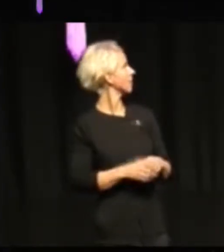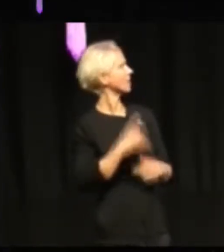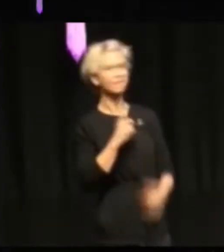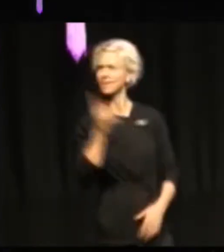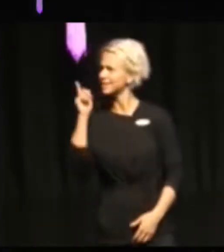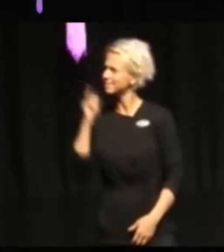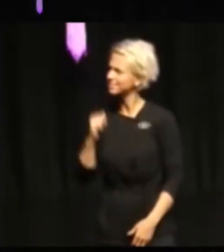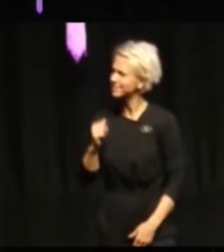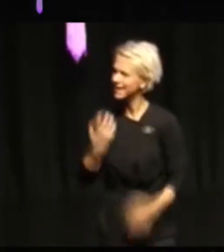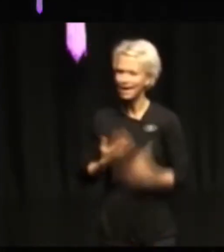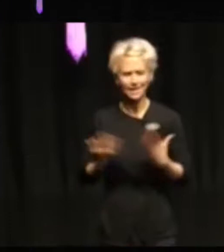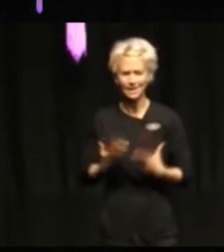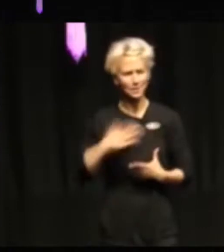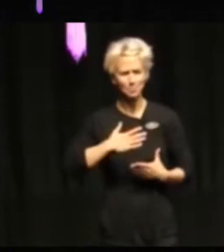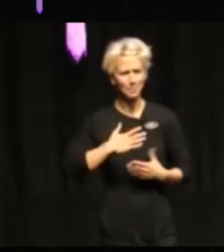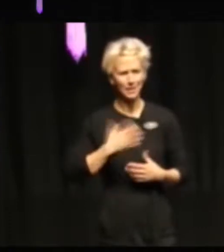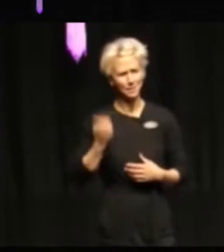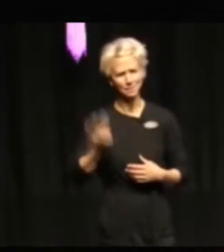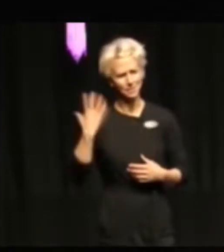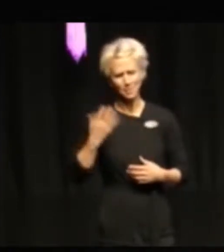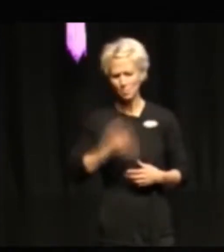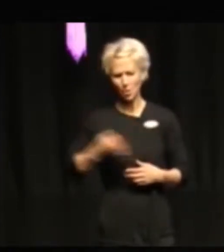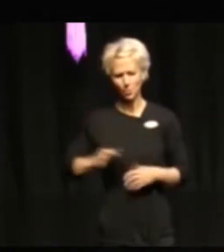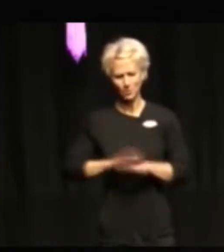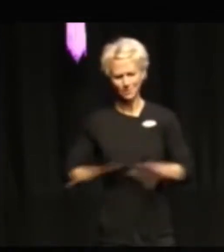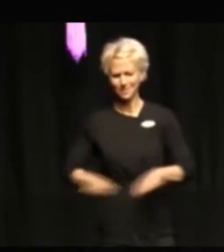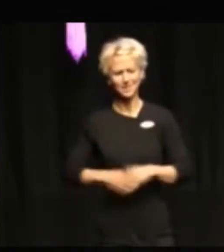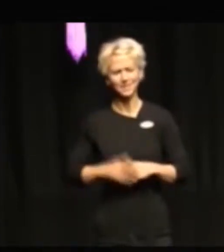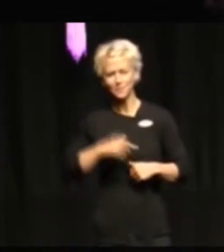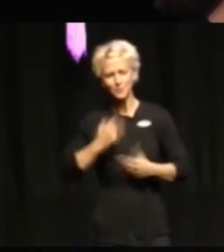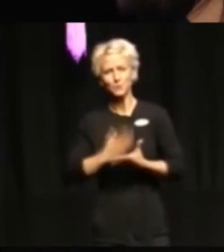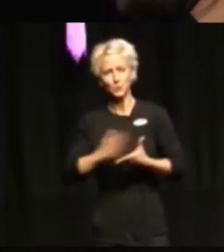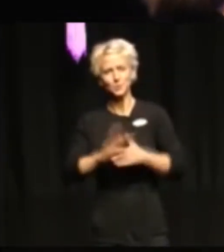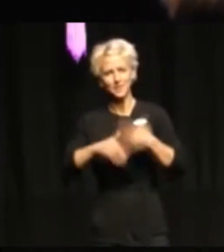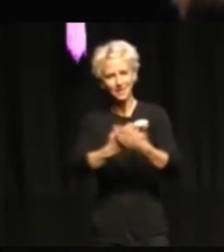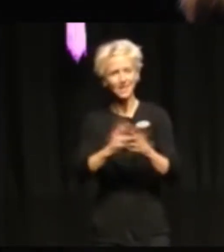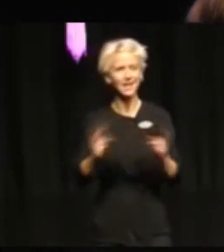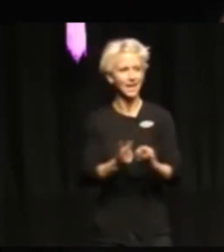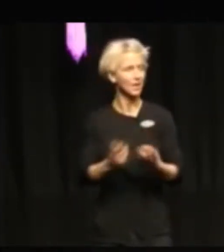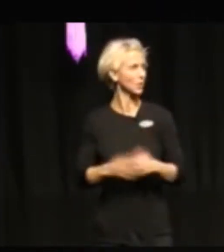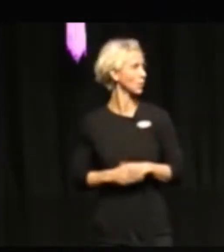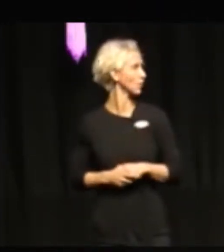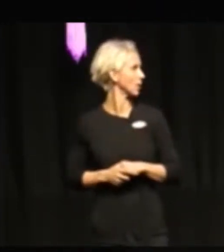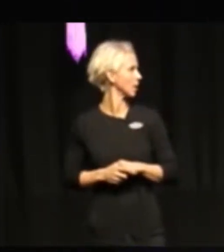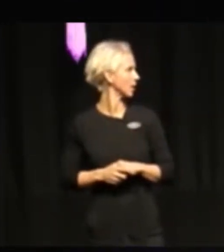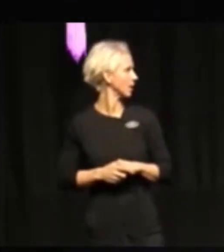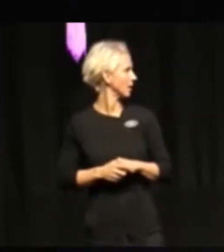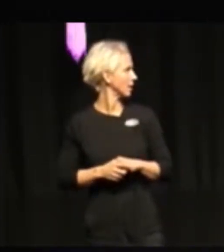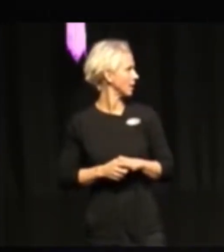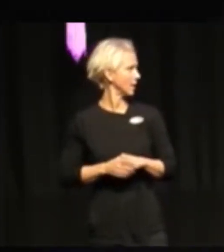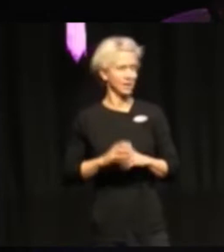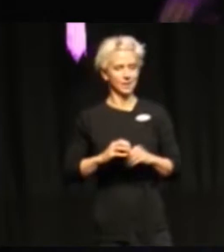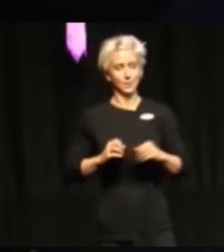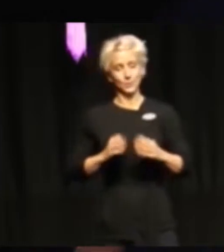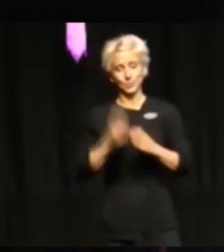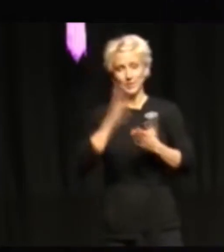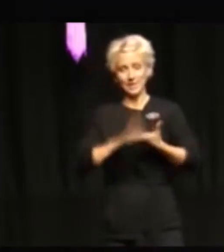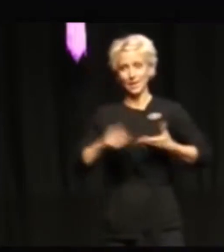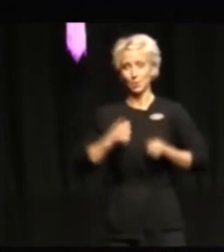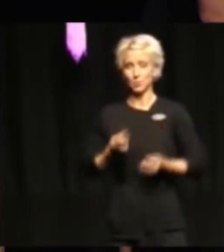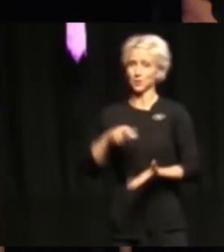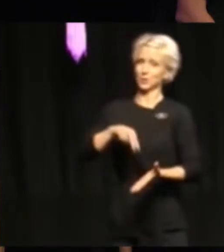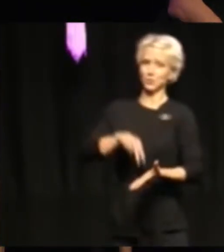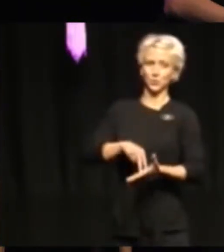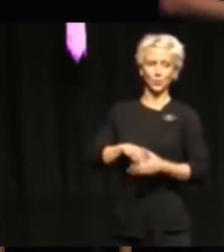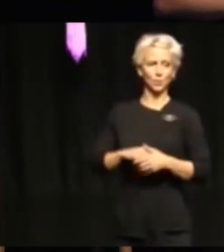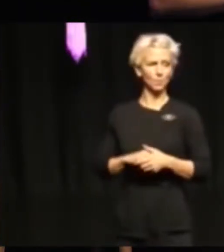Anyway, we continue. We pushed. We were part of a coalition. I will just move this chair just to get some more space. We